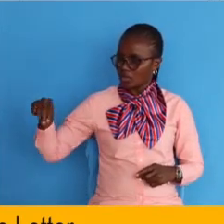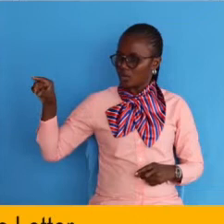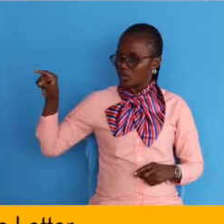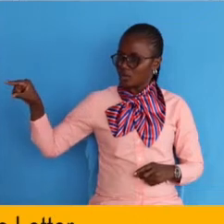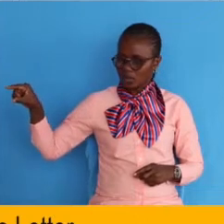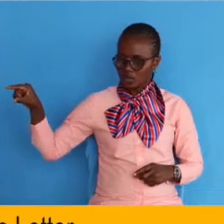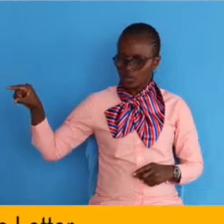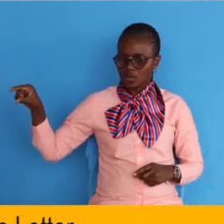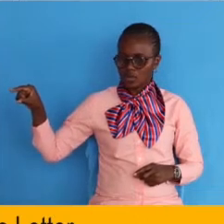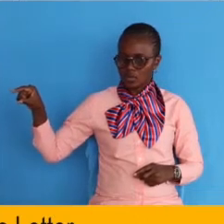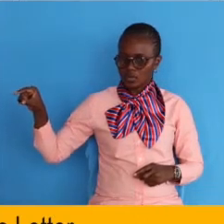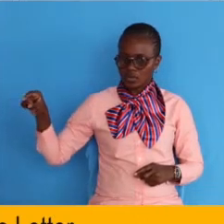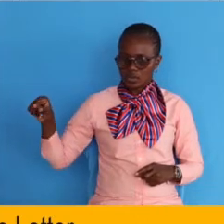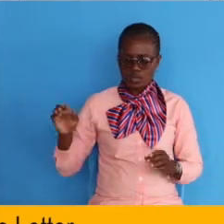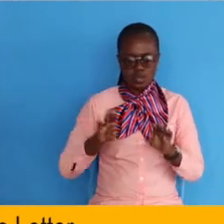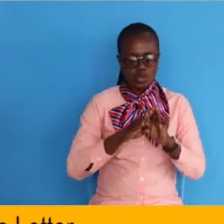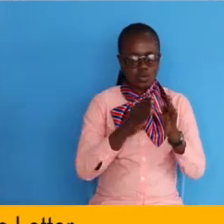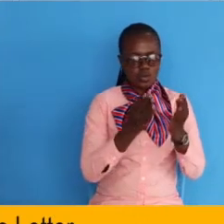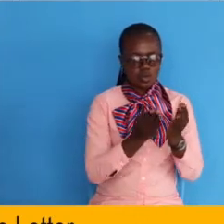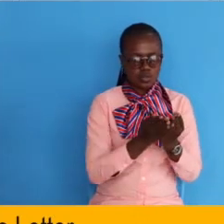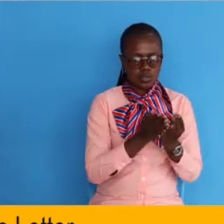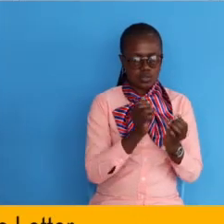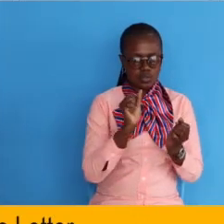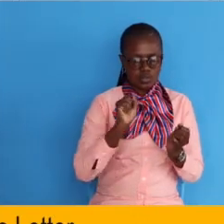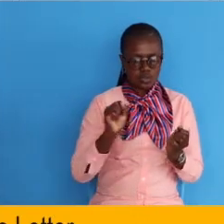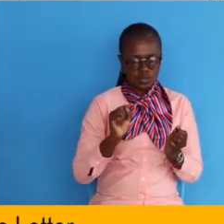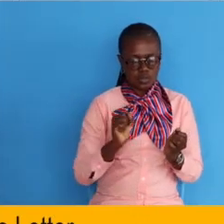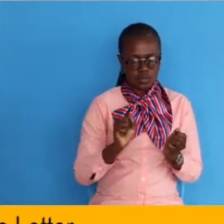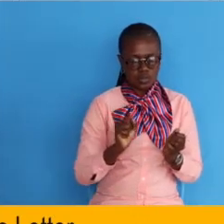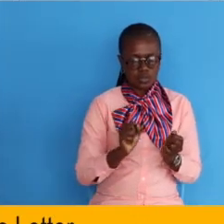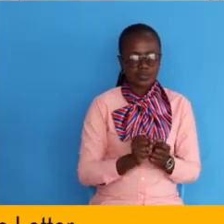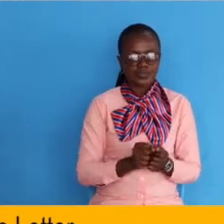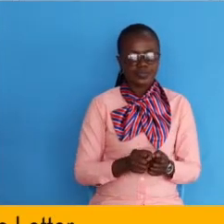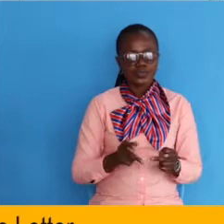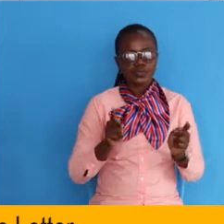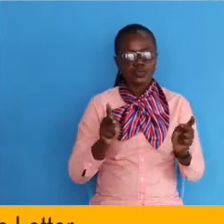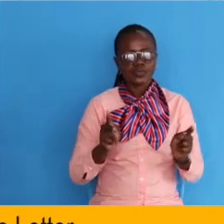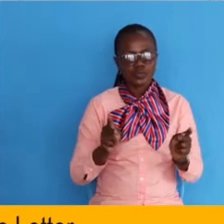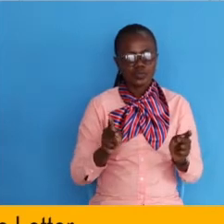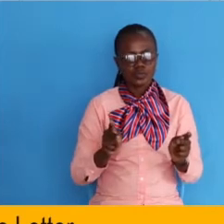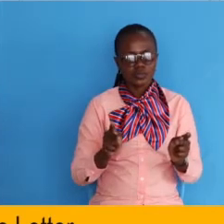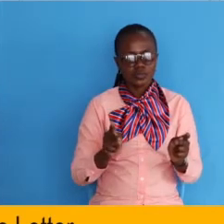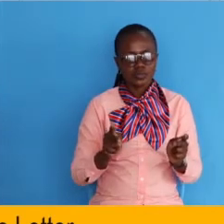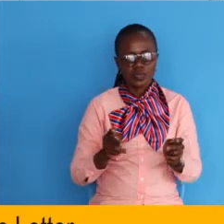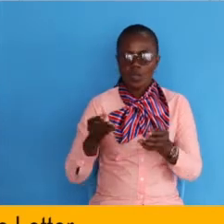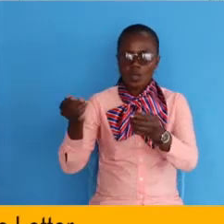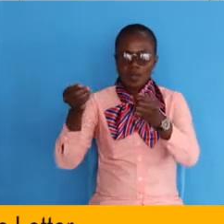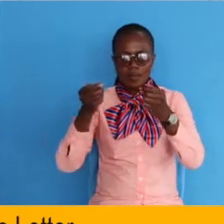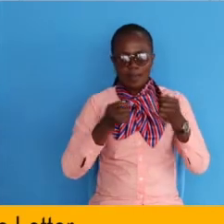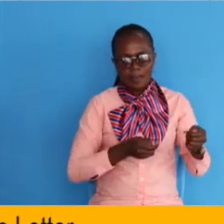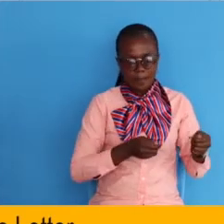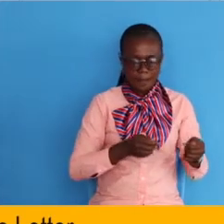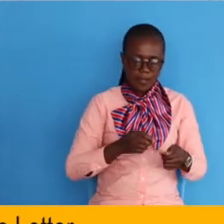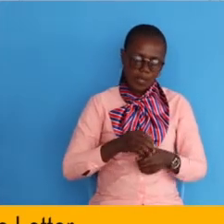probably you ordered books from a certain bookshop. When it